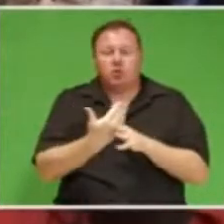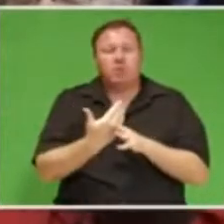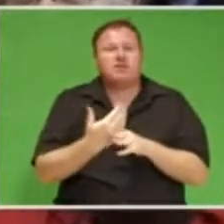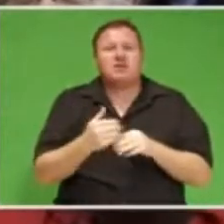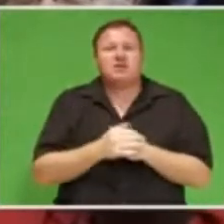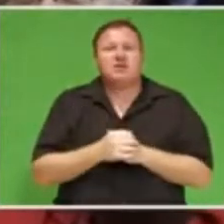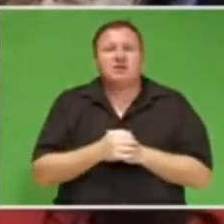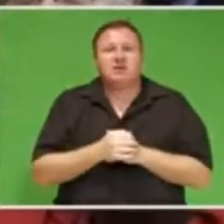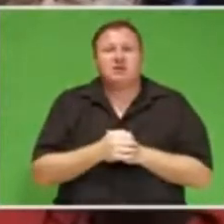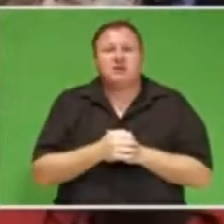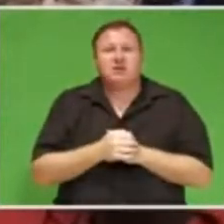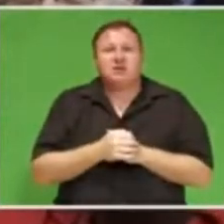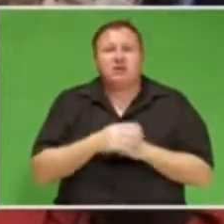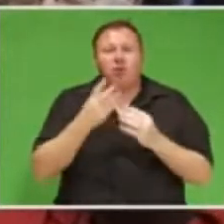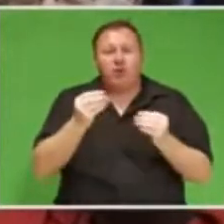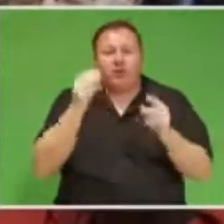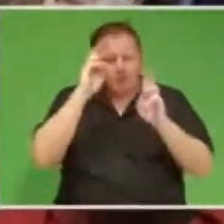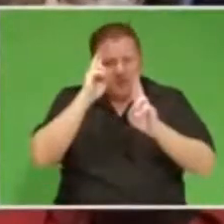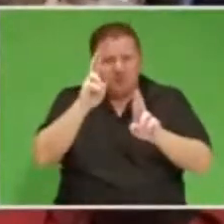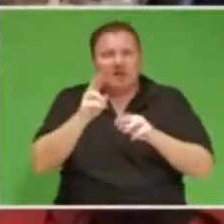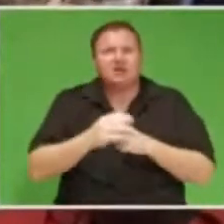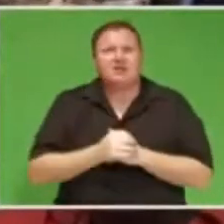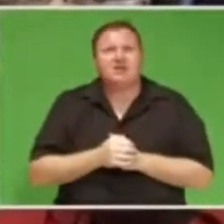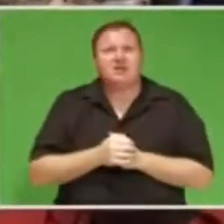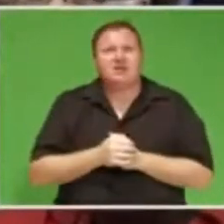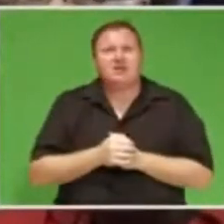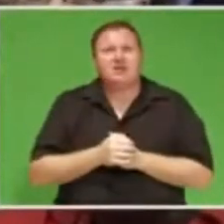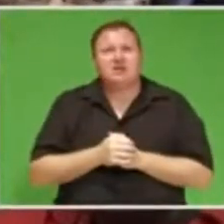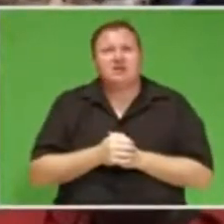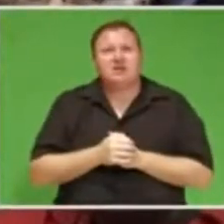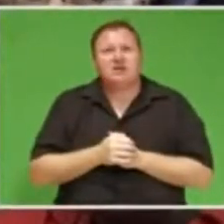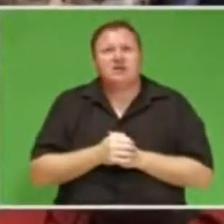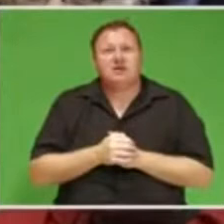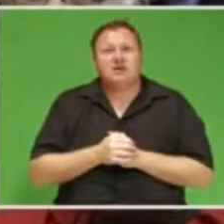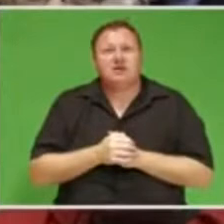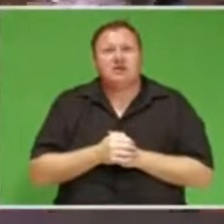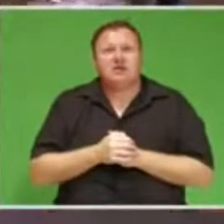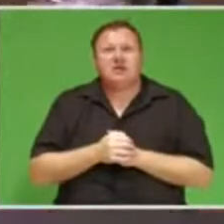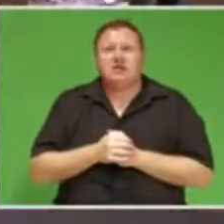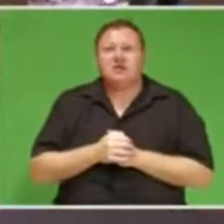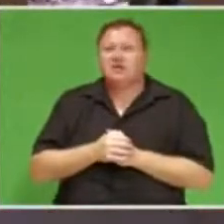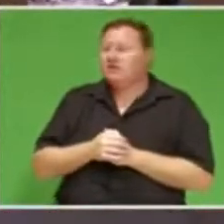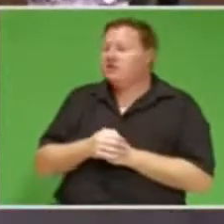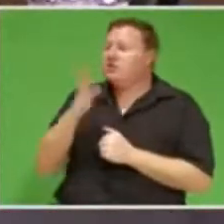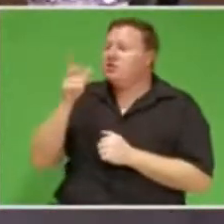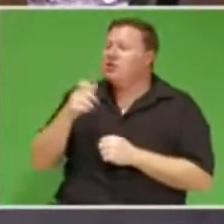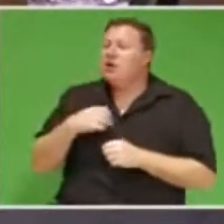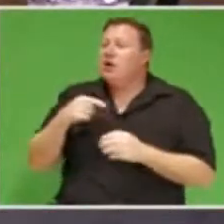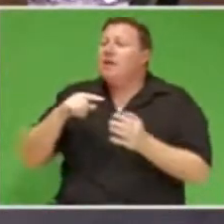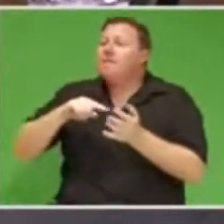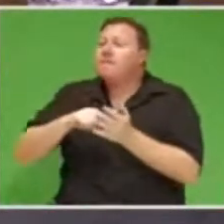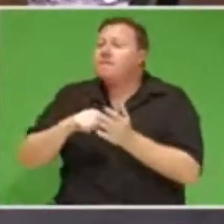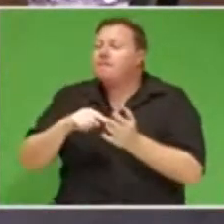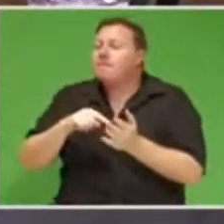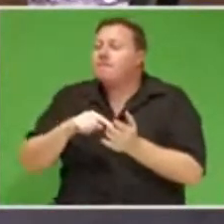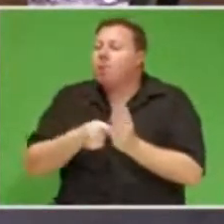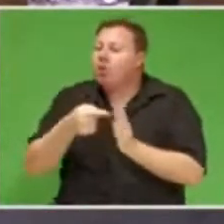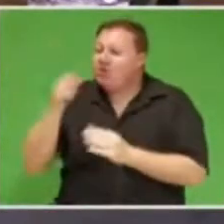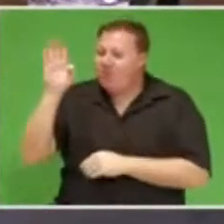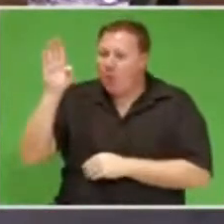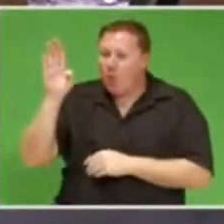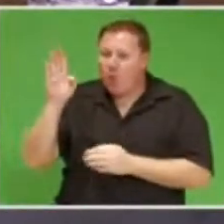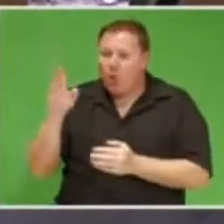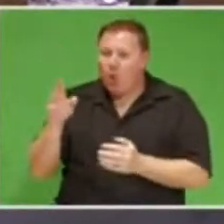Ngenhlonipho. Honorable Member, So, mama, the point of order you are raising has nothing